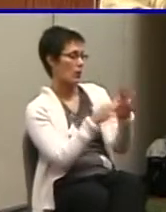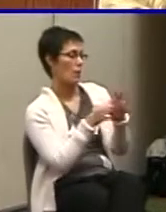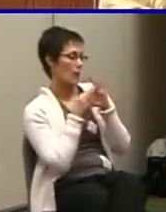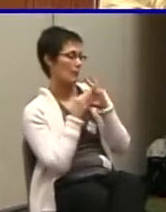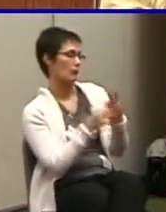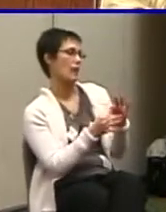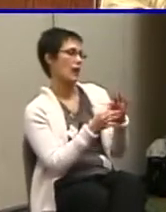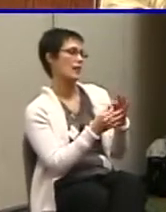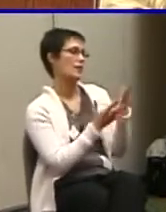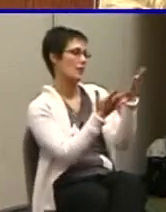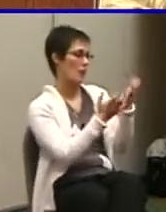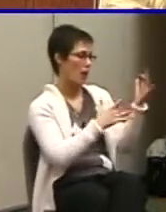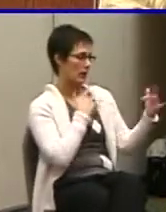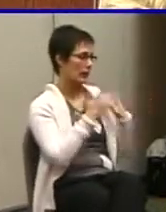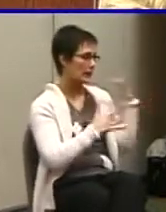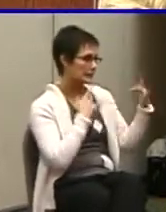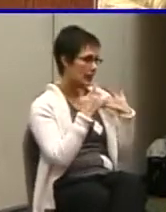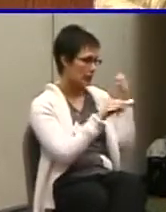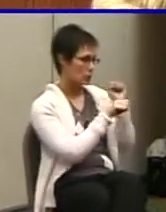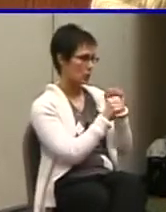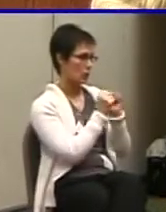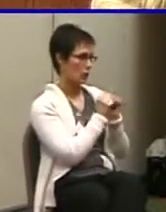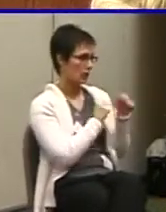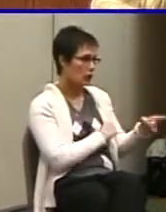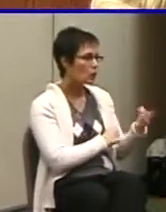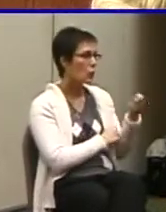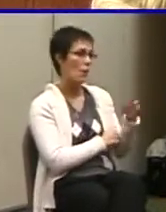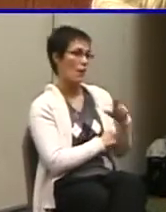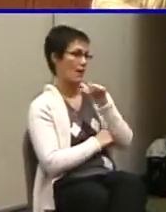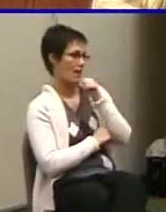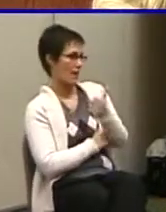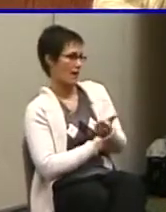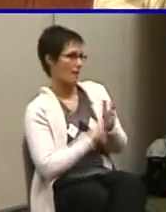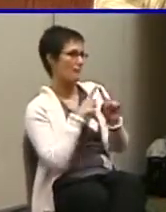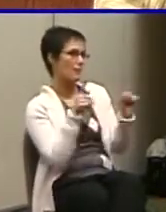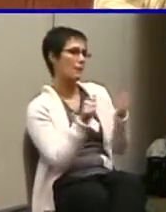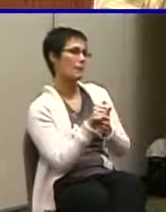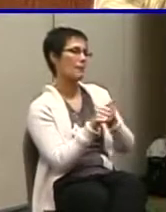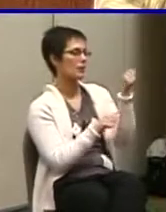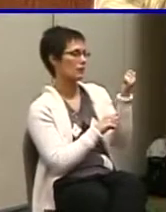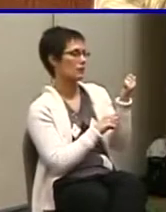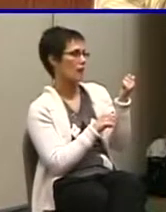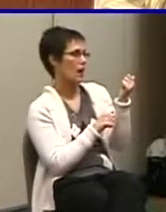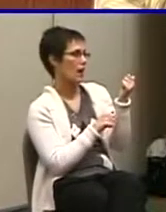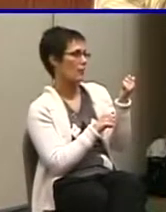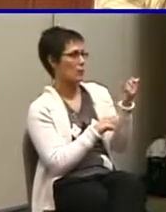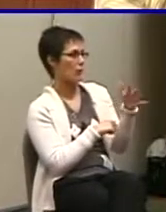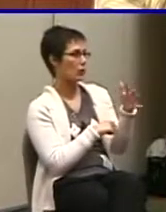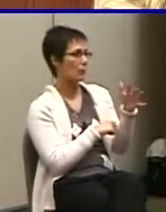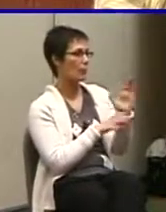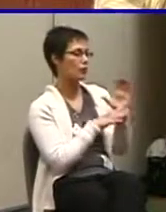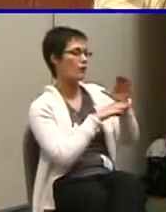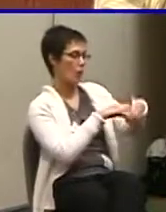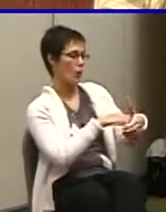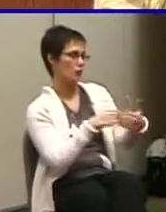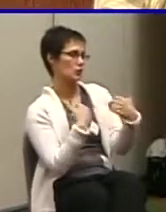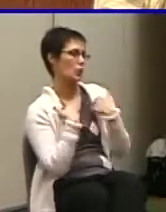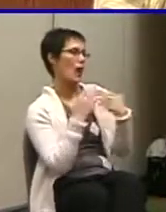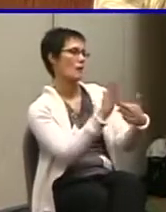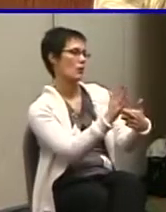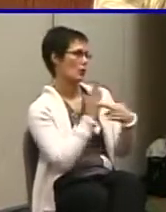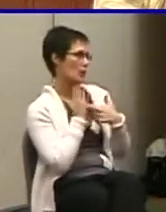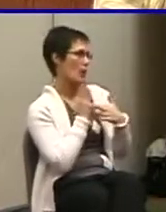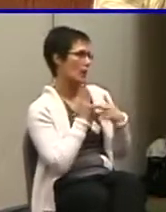want to get excited and work with you or they don't. And most of them are pretty much going to be forced to have a requirement by